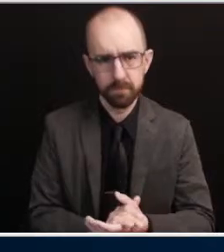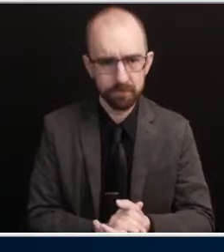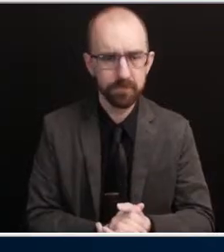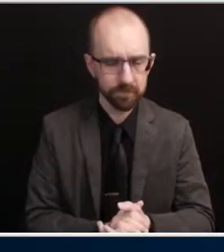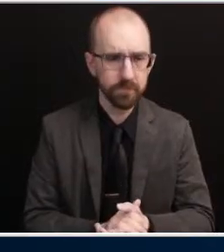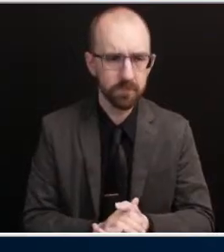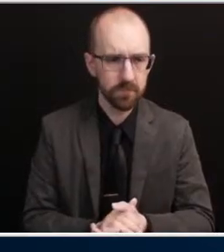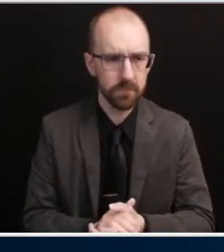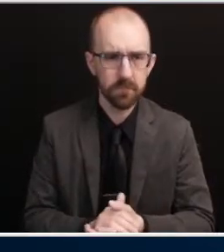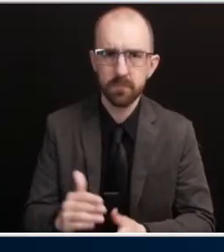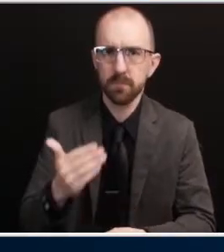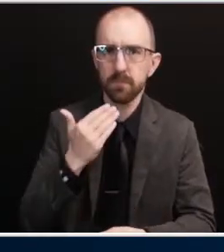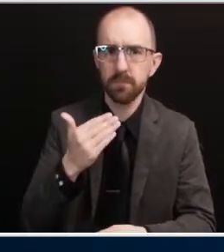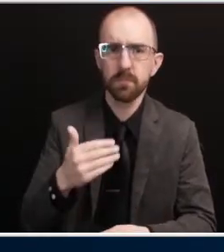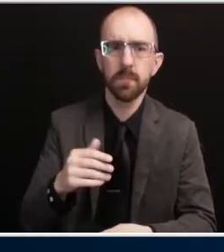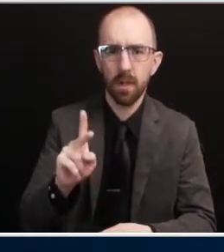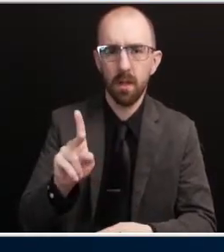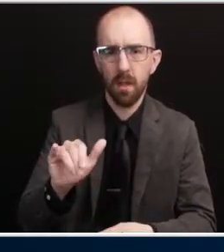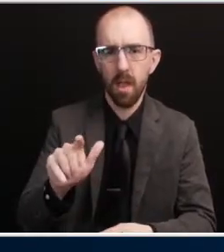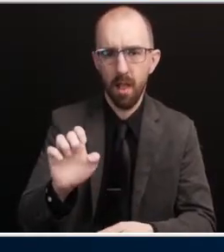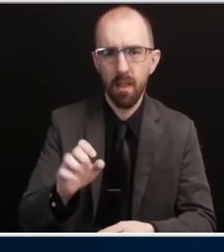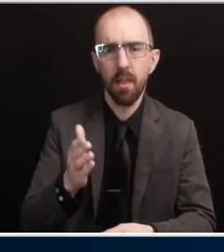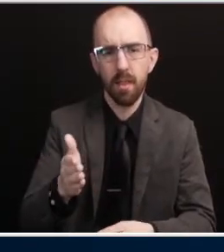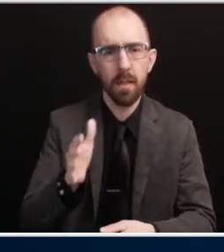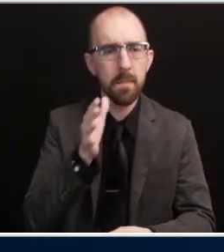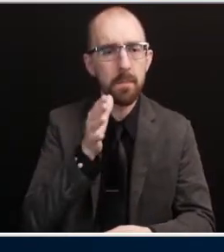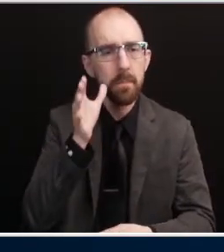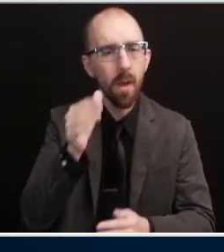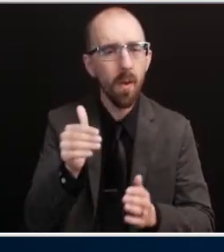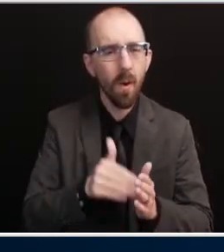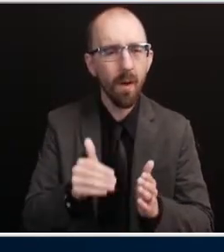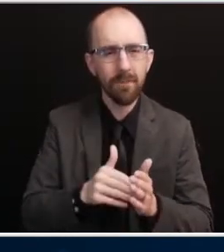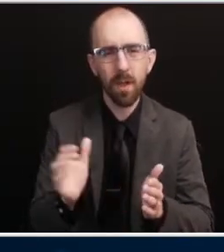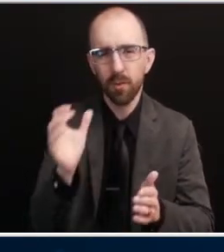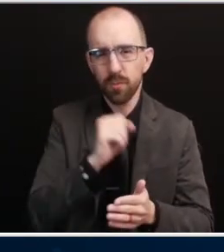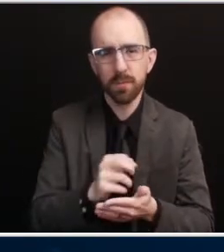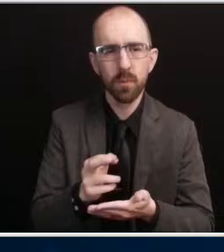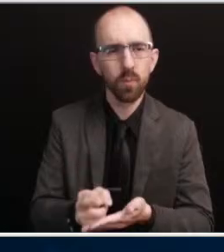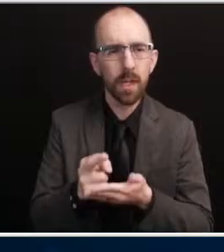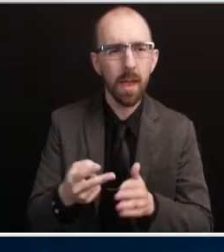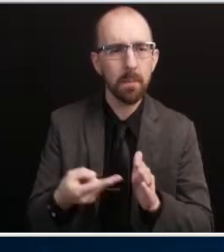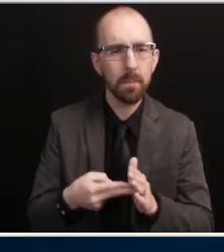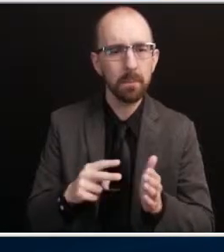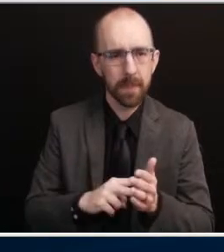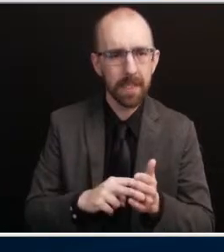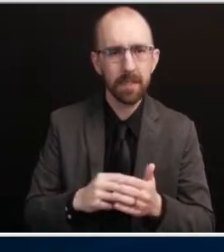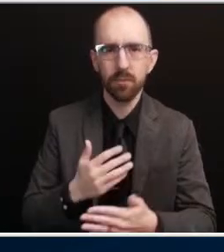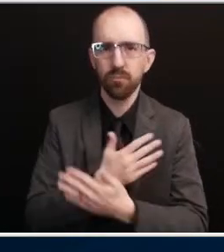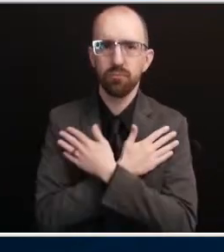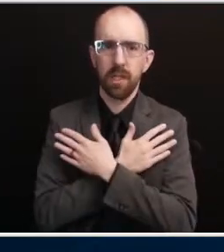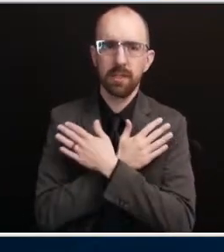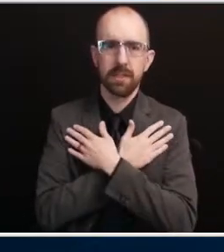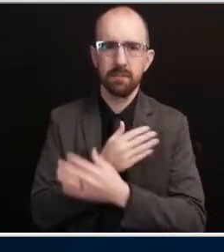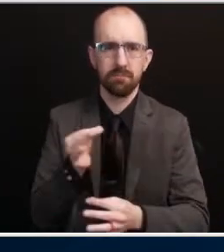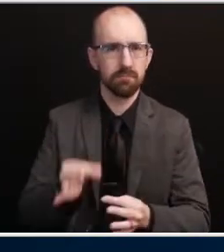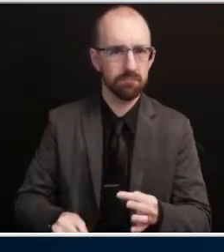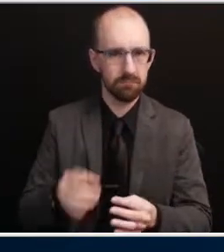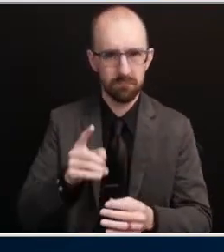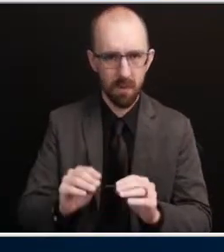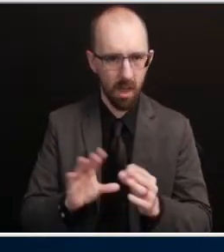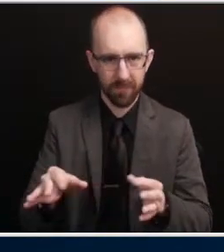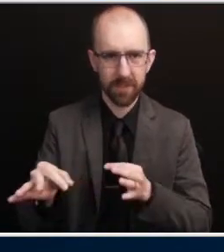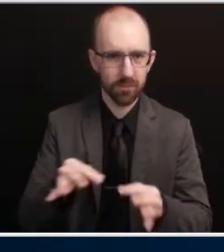Thanks. Kyle, parents often assume rehab means just rest. Now, you obviously described some